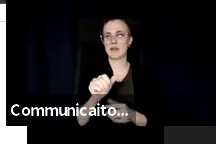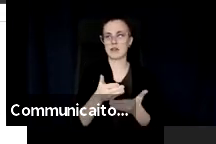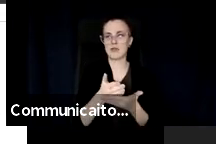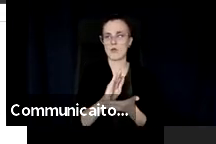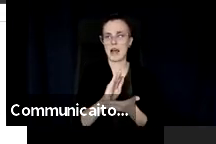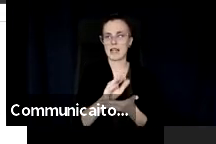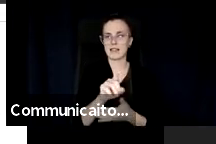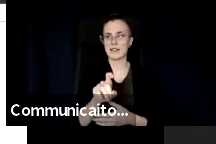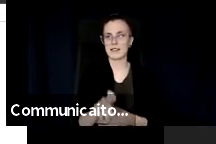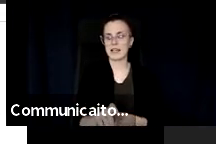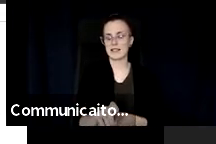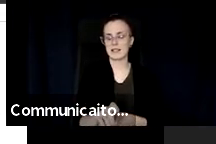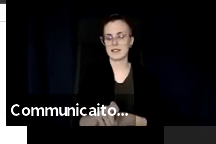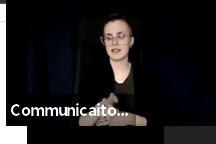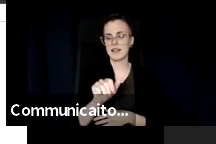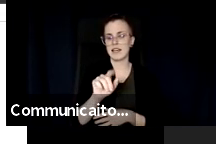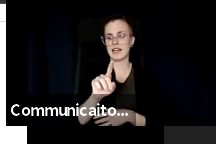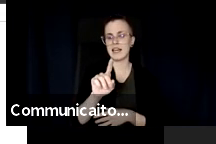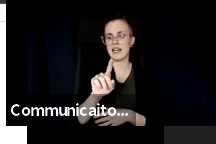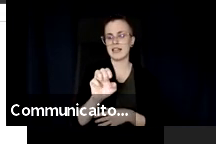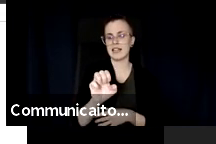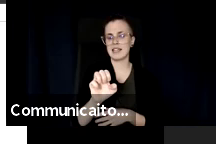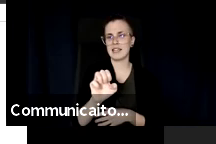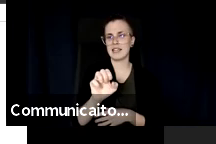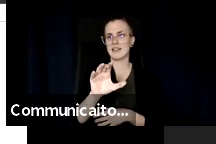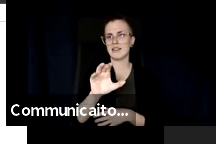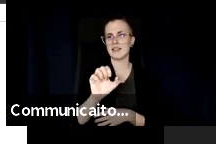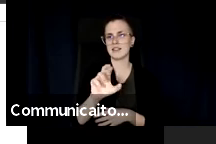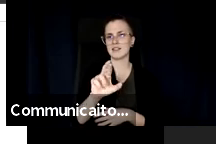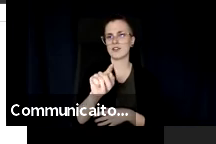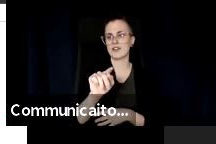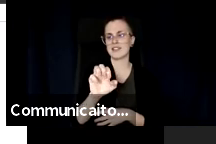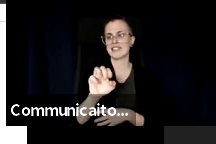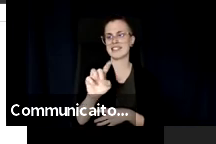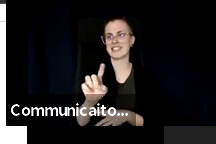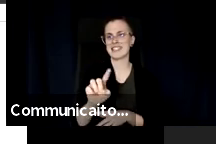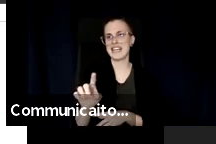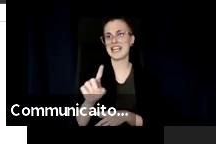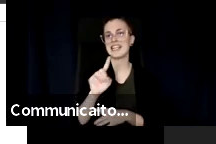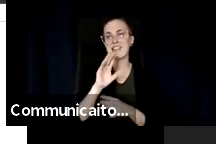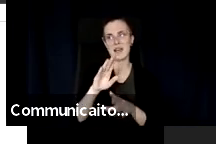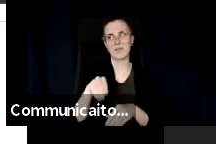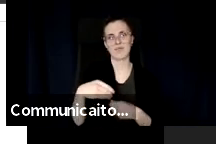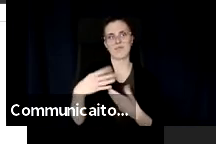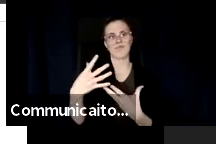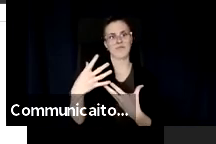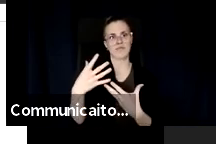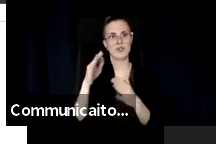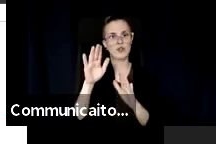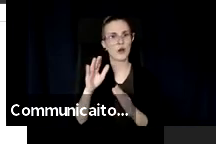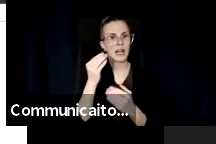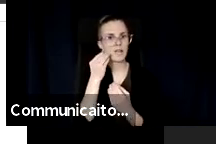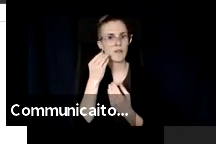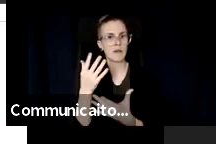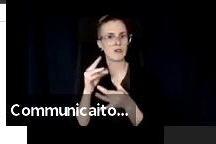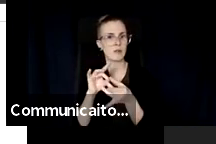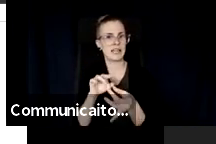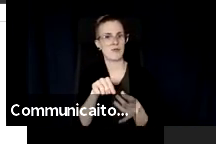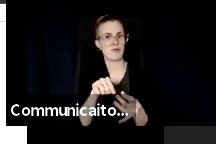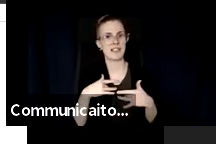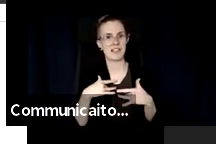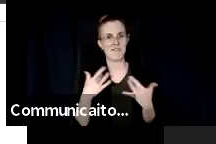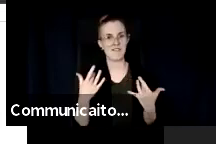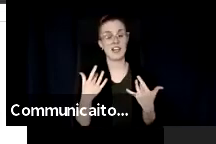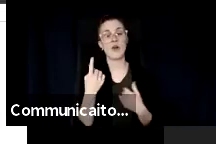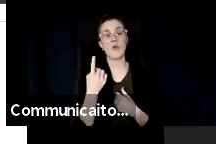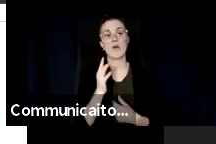Edie Surtees, and their communication team who put out some great information about this event. Now, one of our unsung heroes